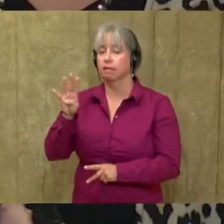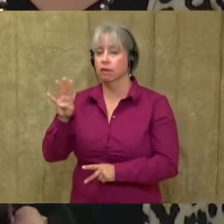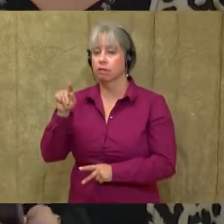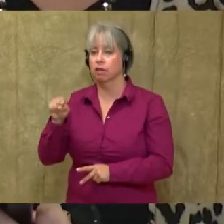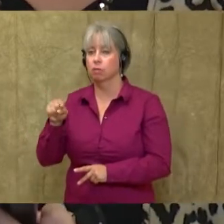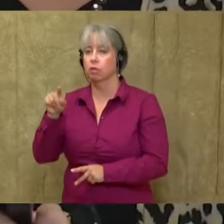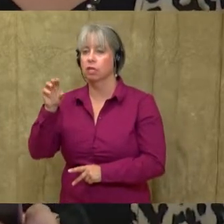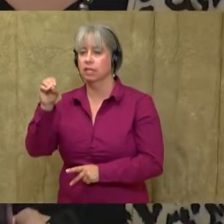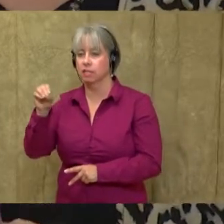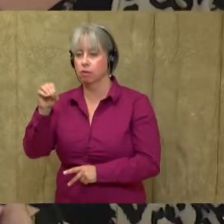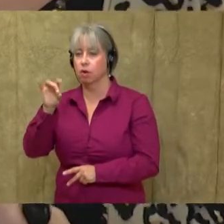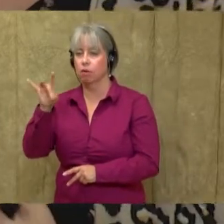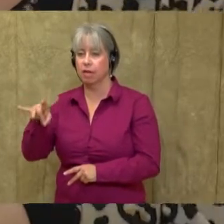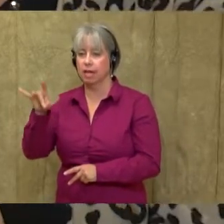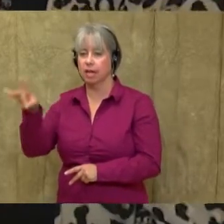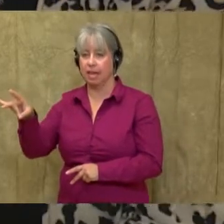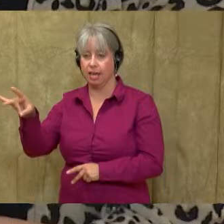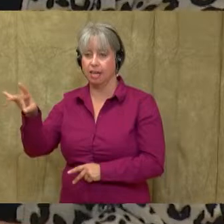74.088.